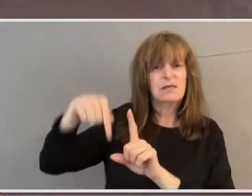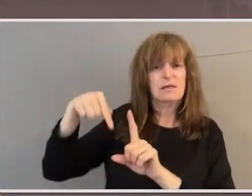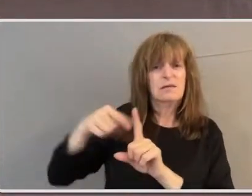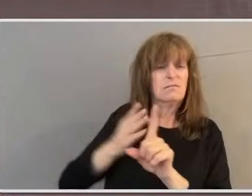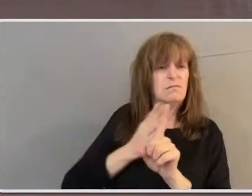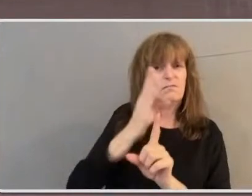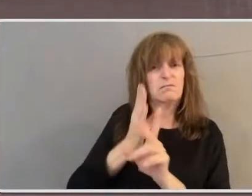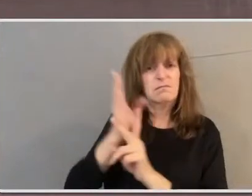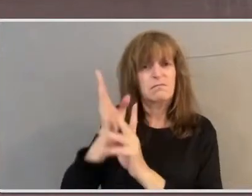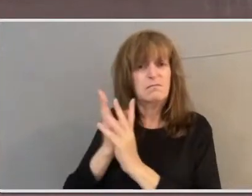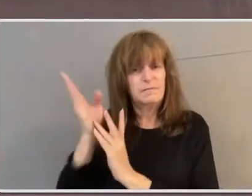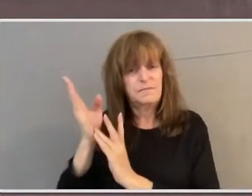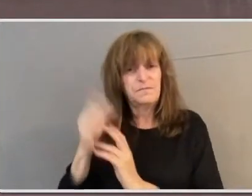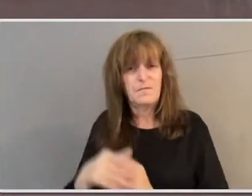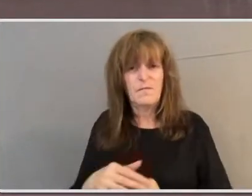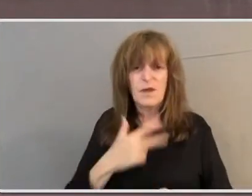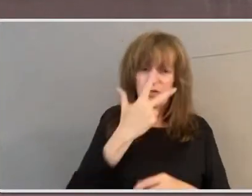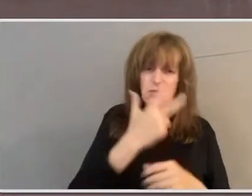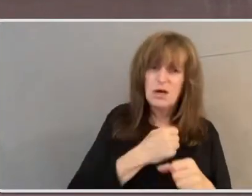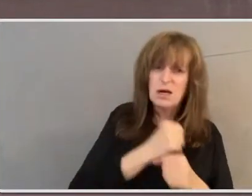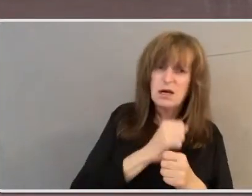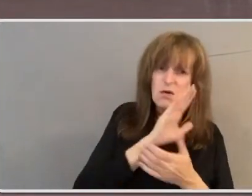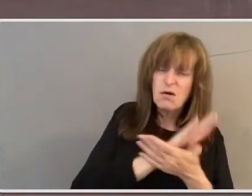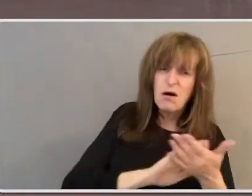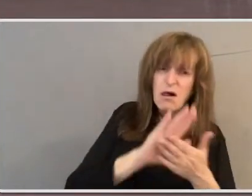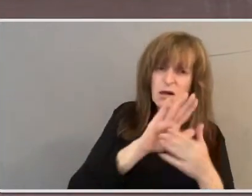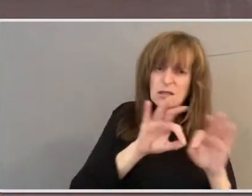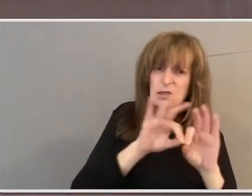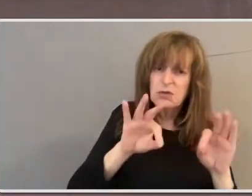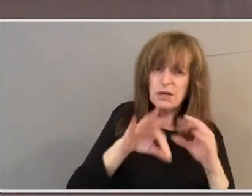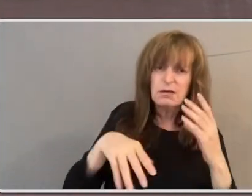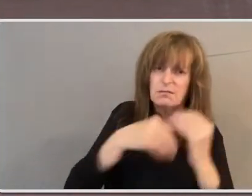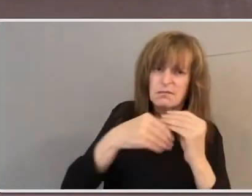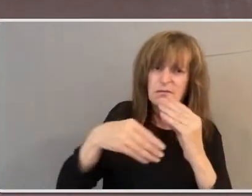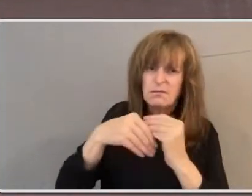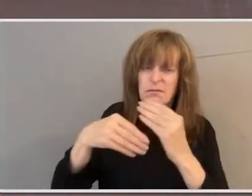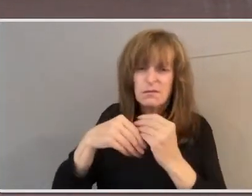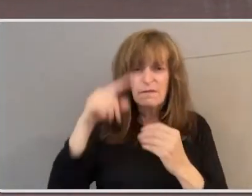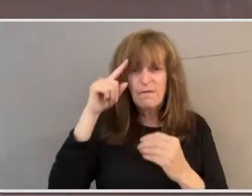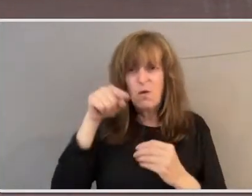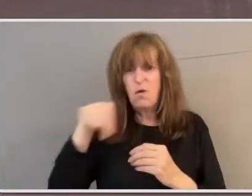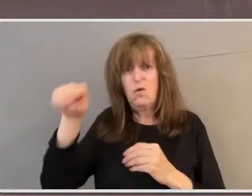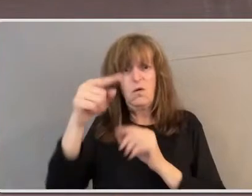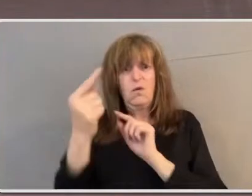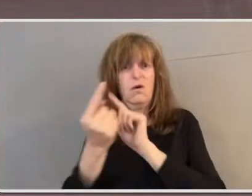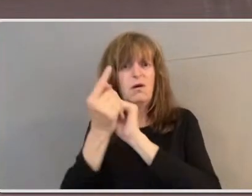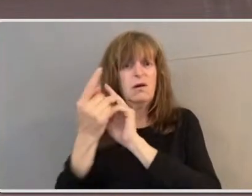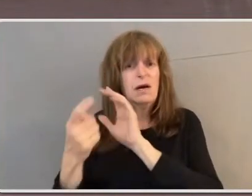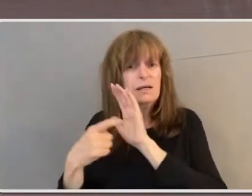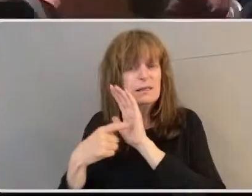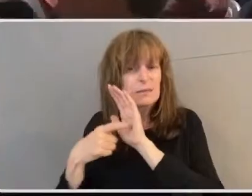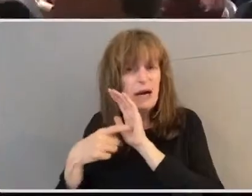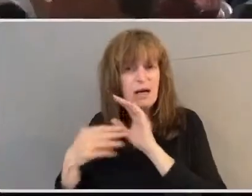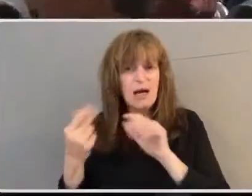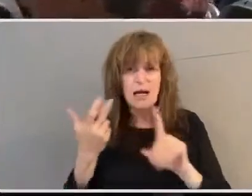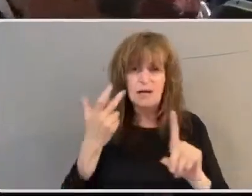for in-demand careers and investing in union-led training centres.